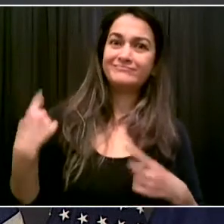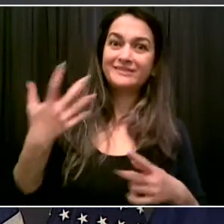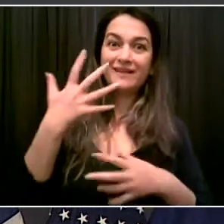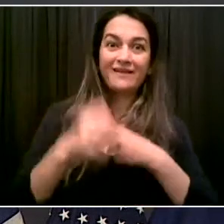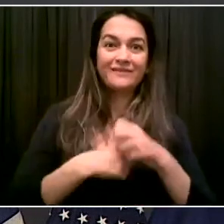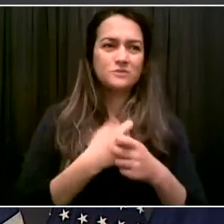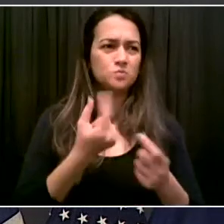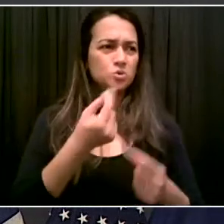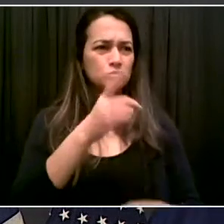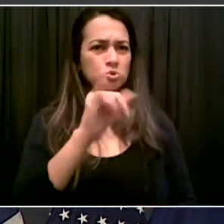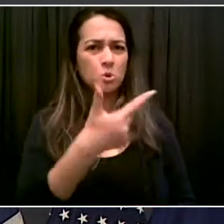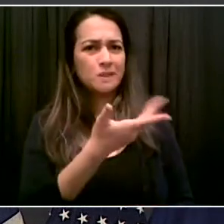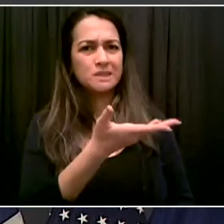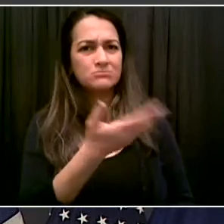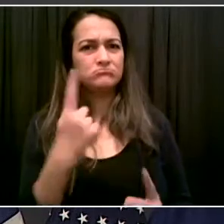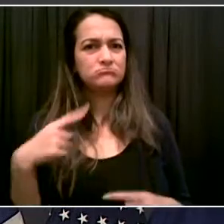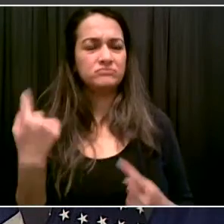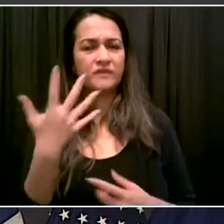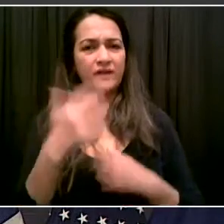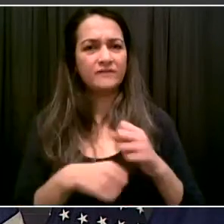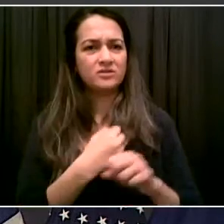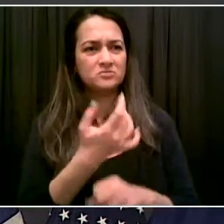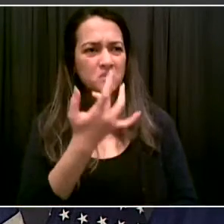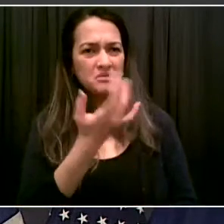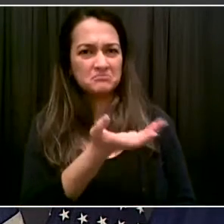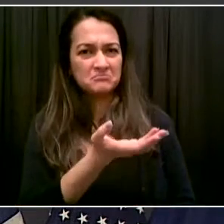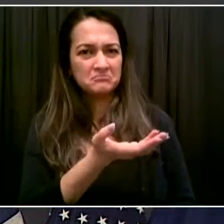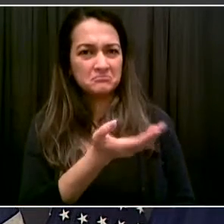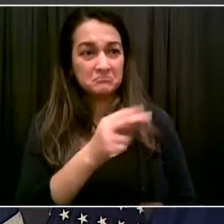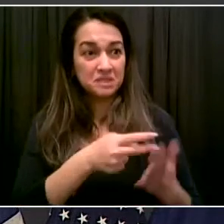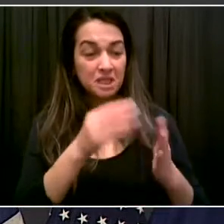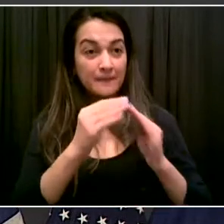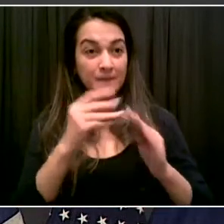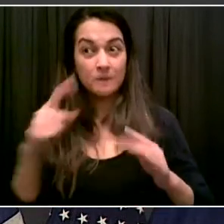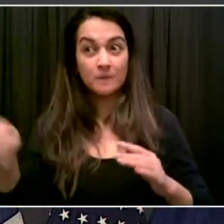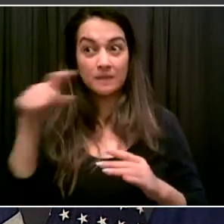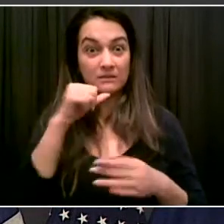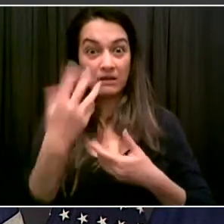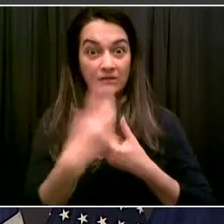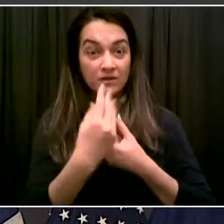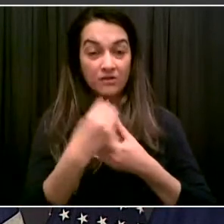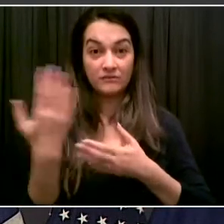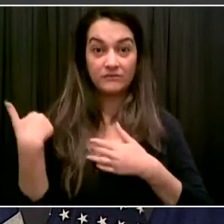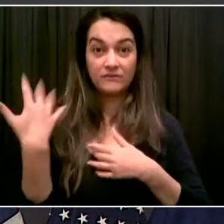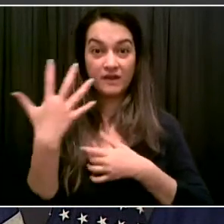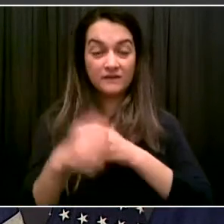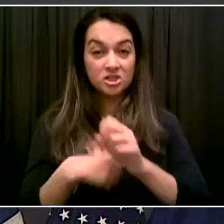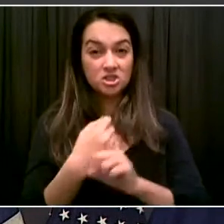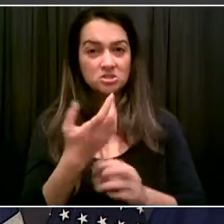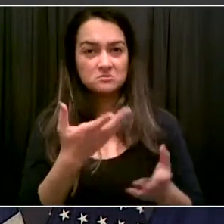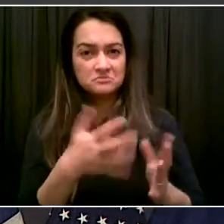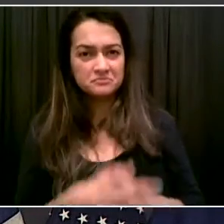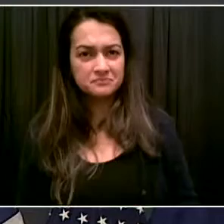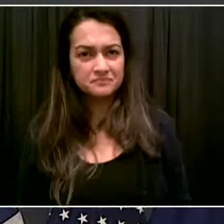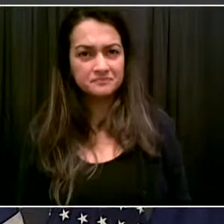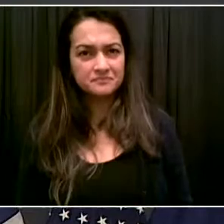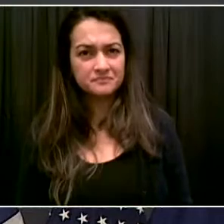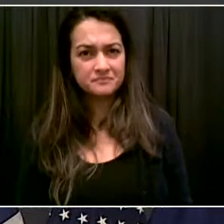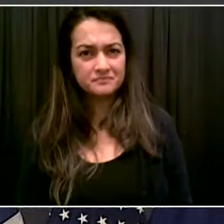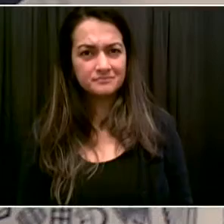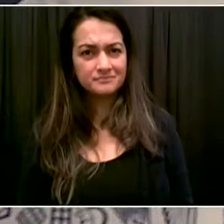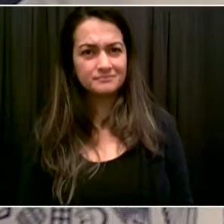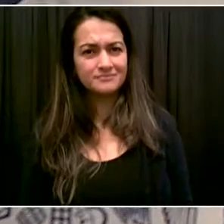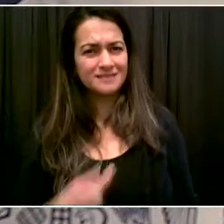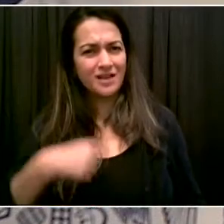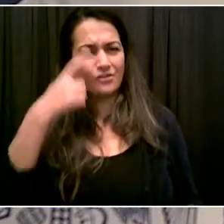was going on with the BQE panel and everything? Like, wasn't that all done? No. I